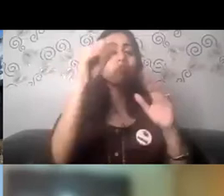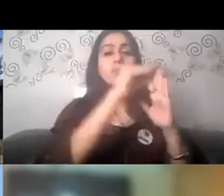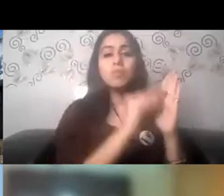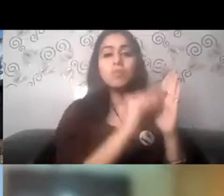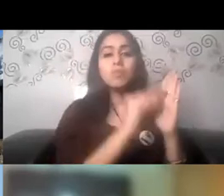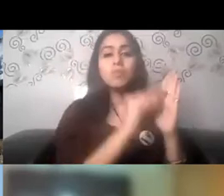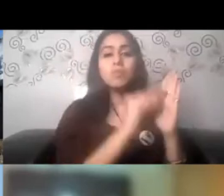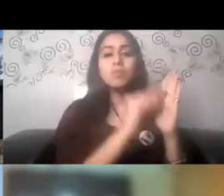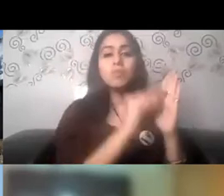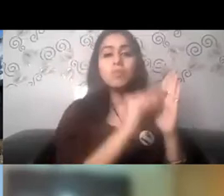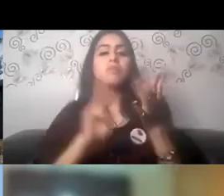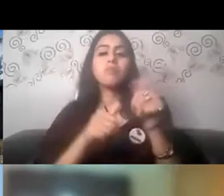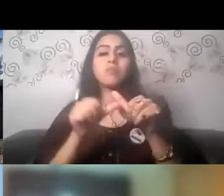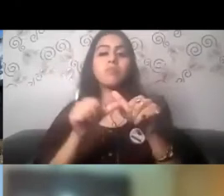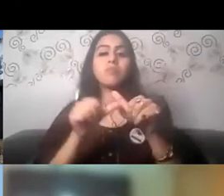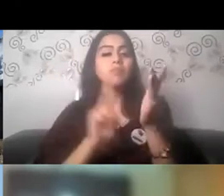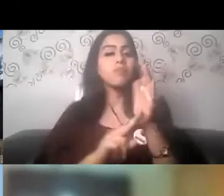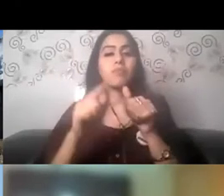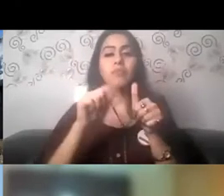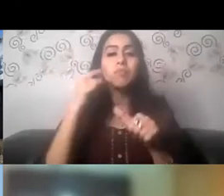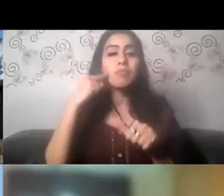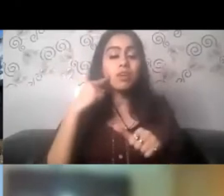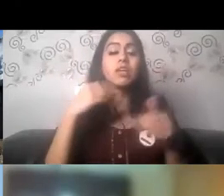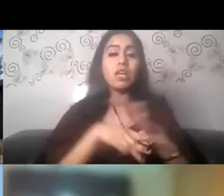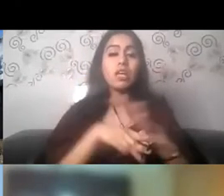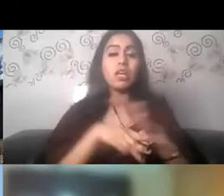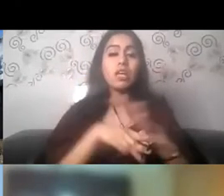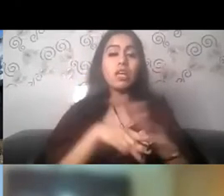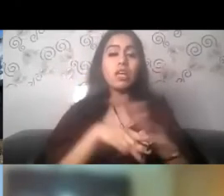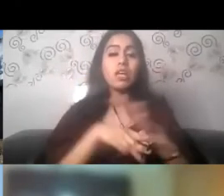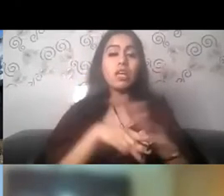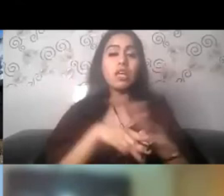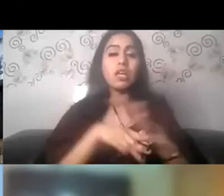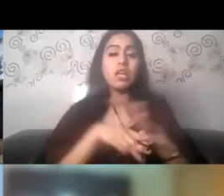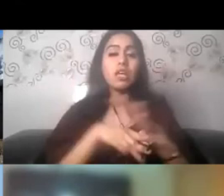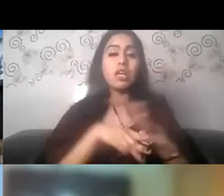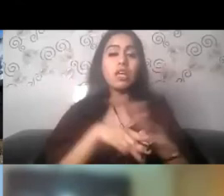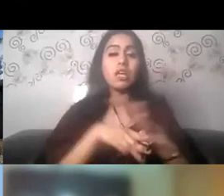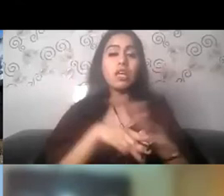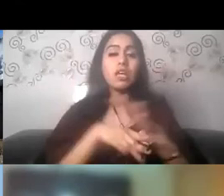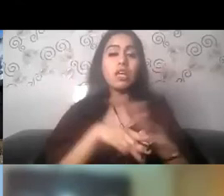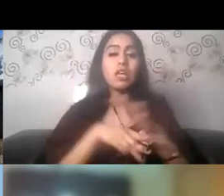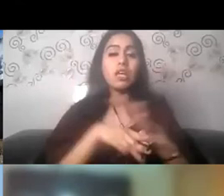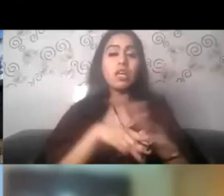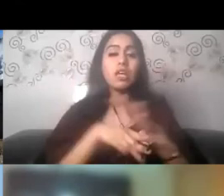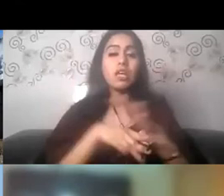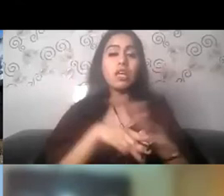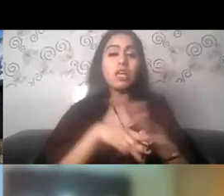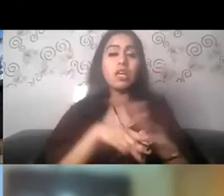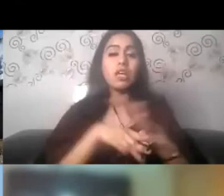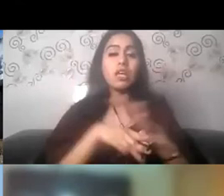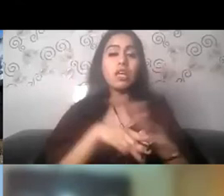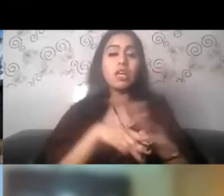industry. Advisory board member at Sarthak and is president for the National